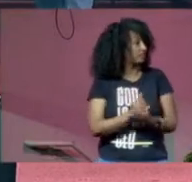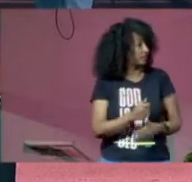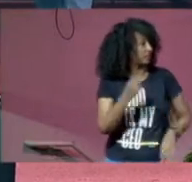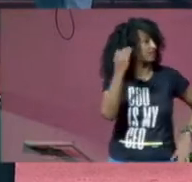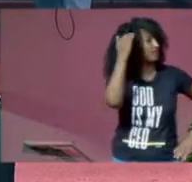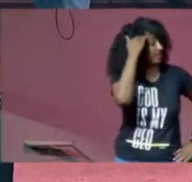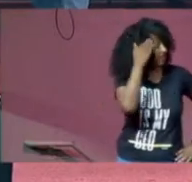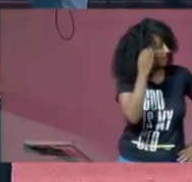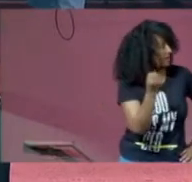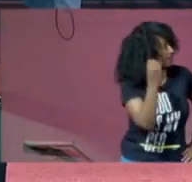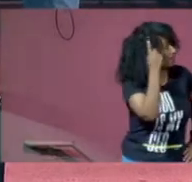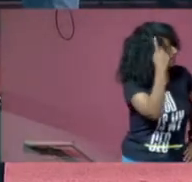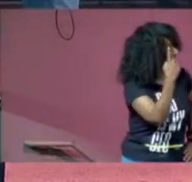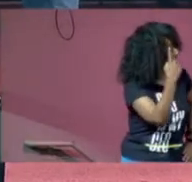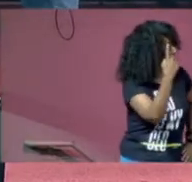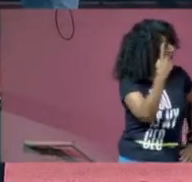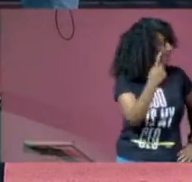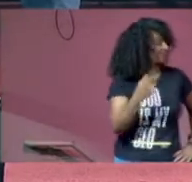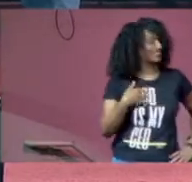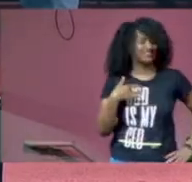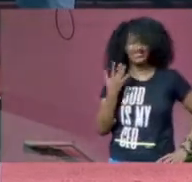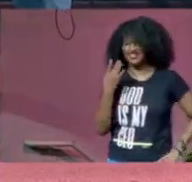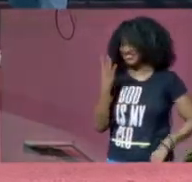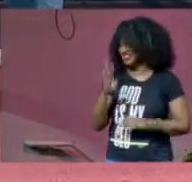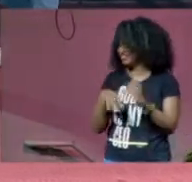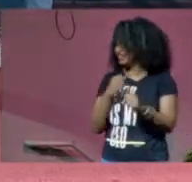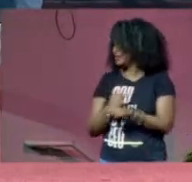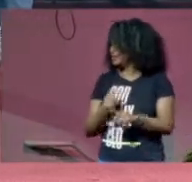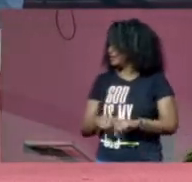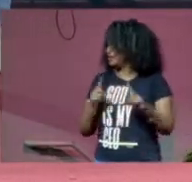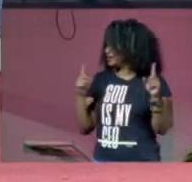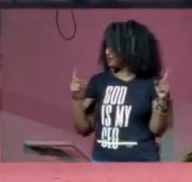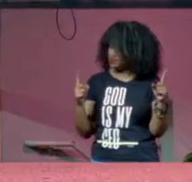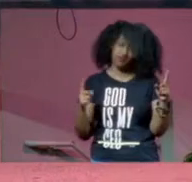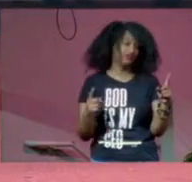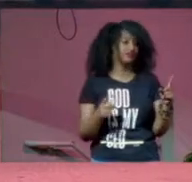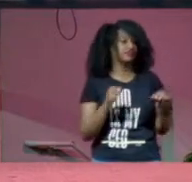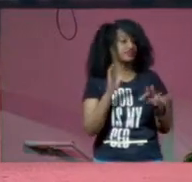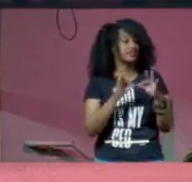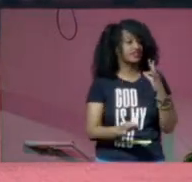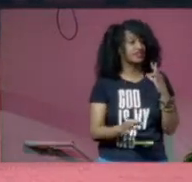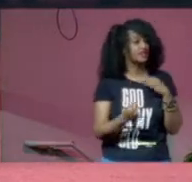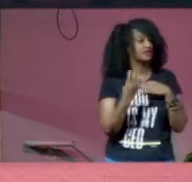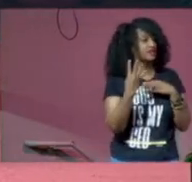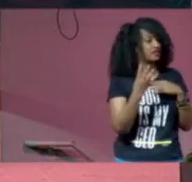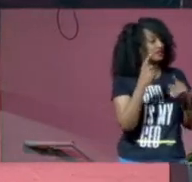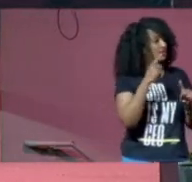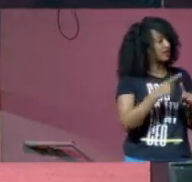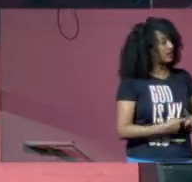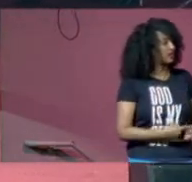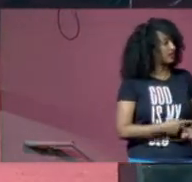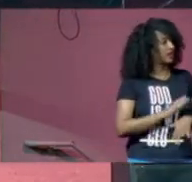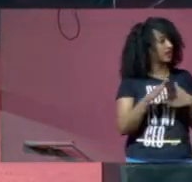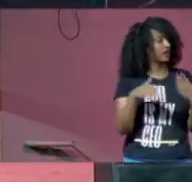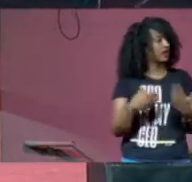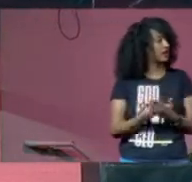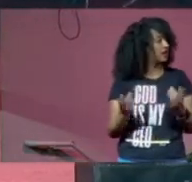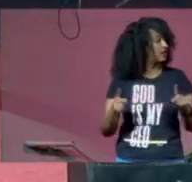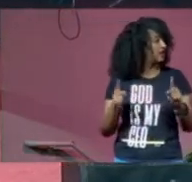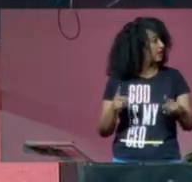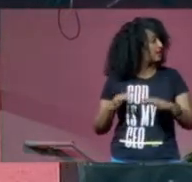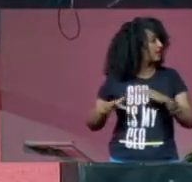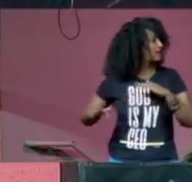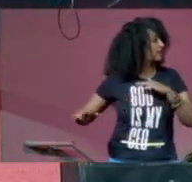that? I know it feels like 4 years, but it's only been 4 months. And so in the midst of the pandemic, in the midst of the most difficult